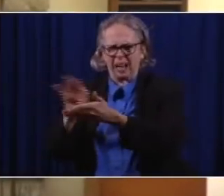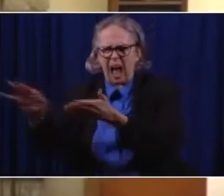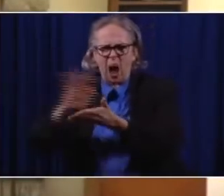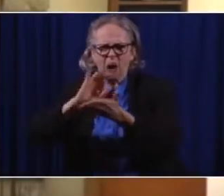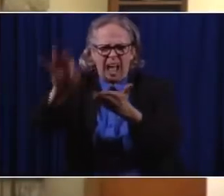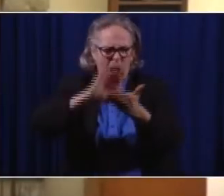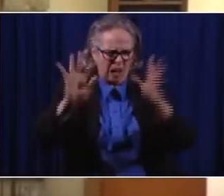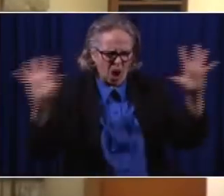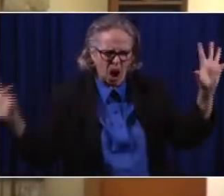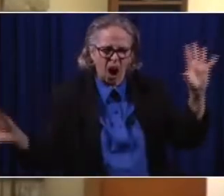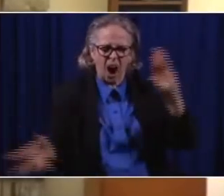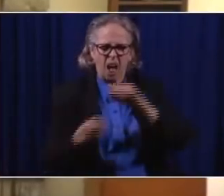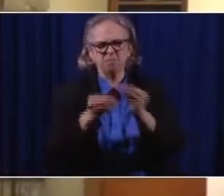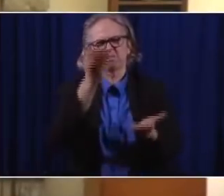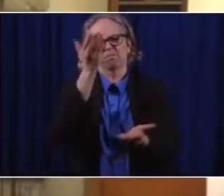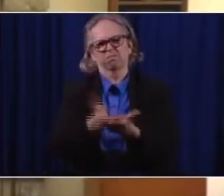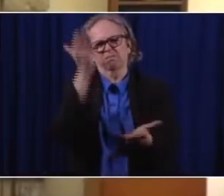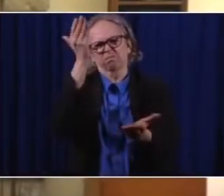Let's go